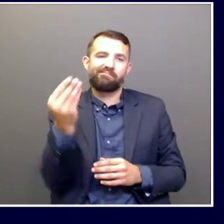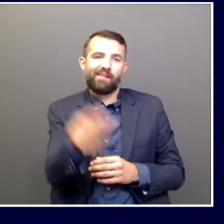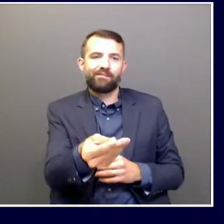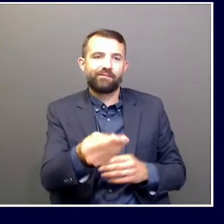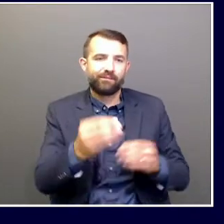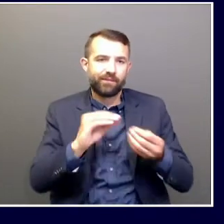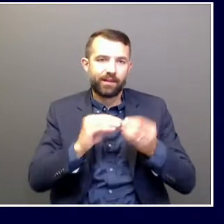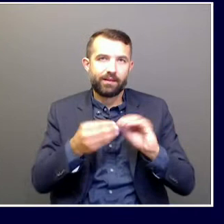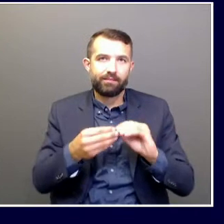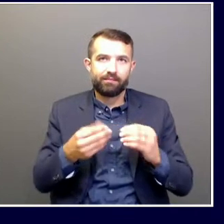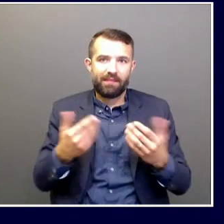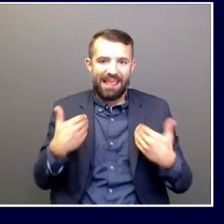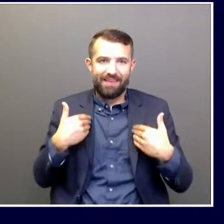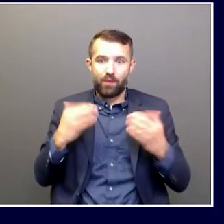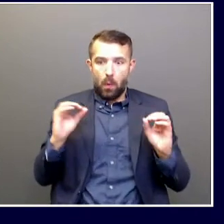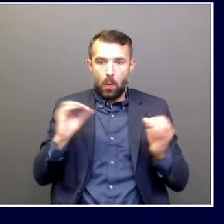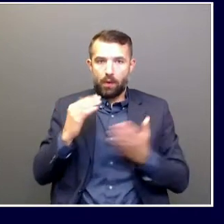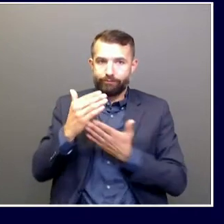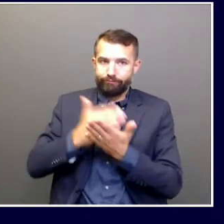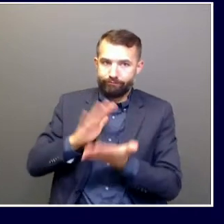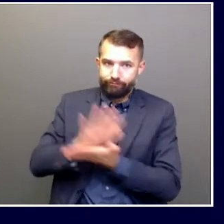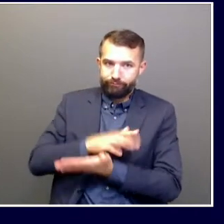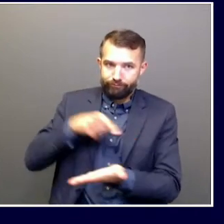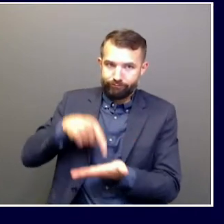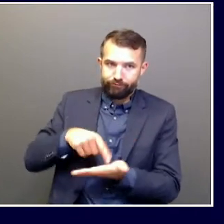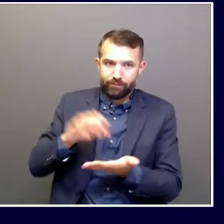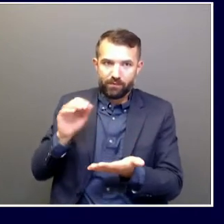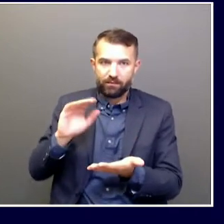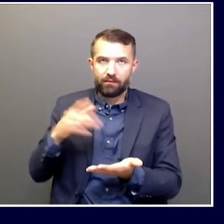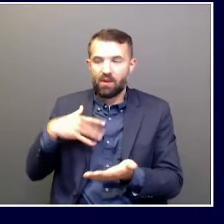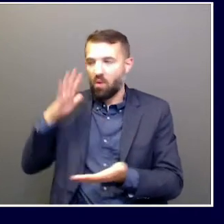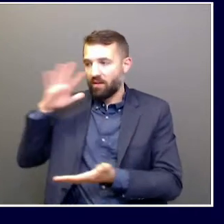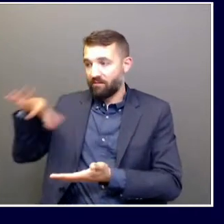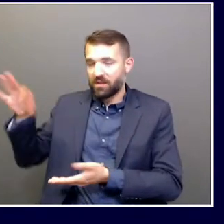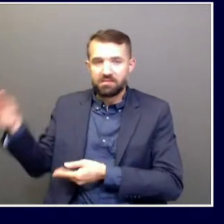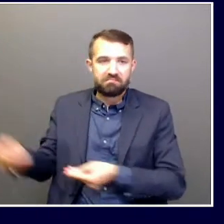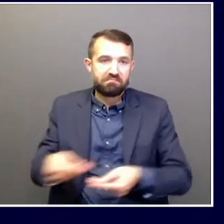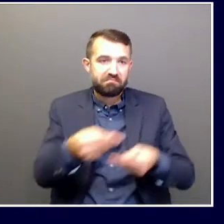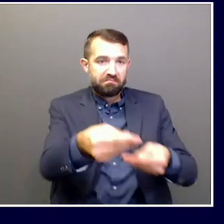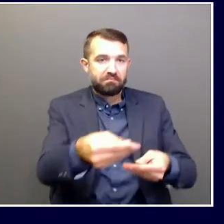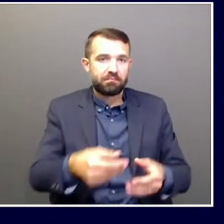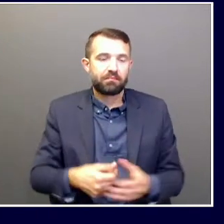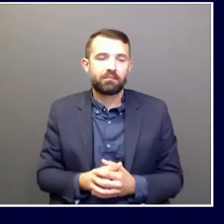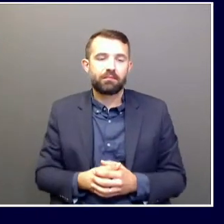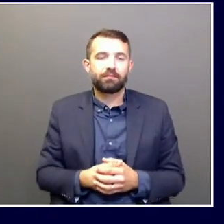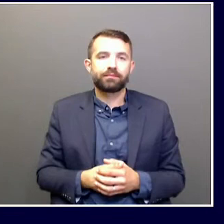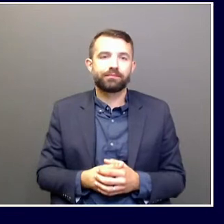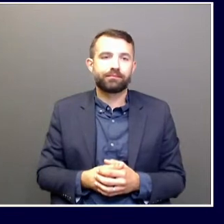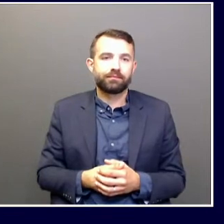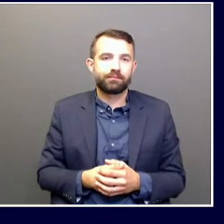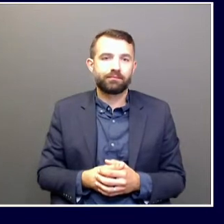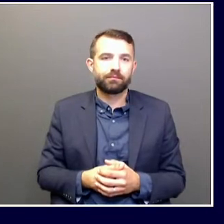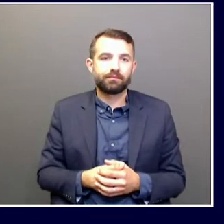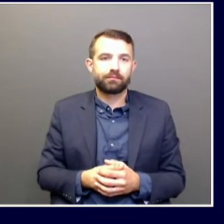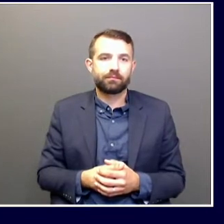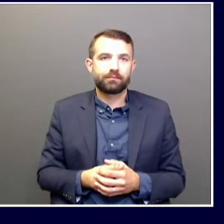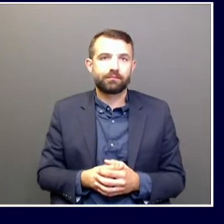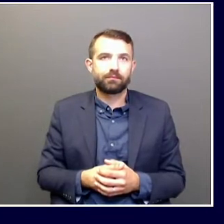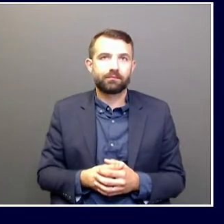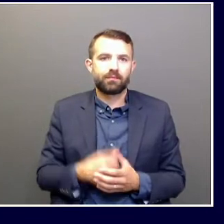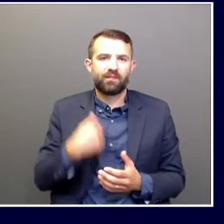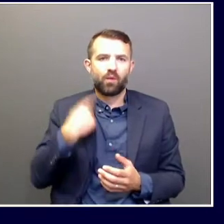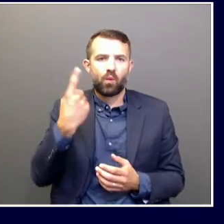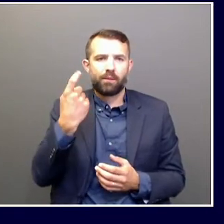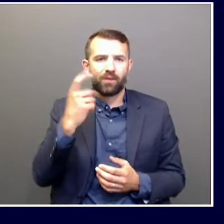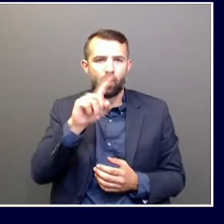immediately, but we'll see if I can pull that and have Robert Long send it to you. Okay, and then one last thing: if the